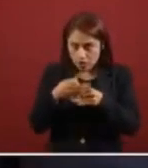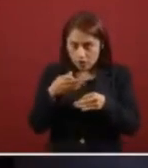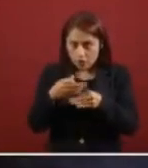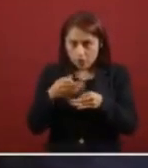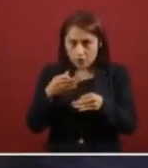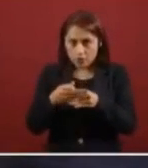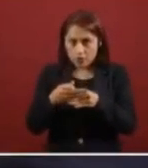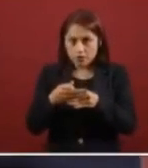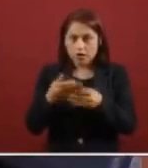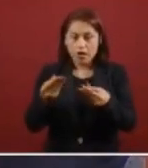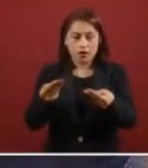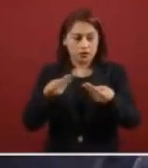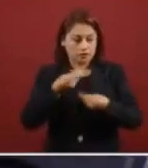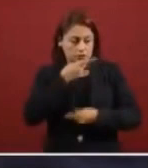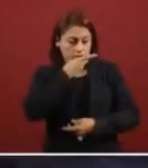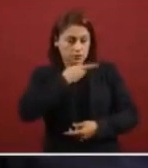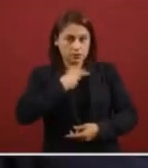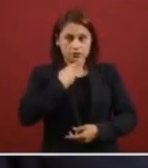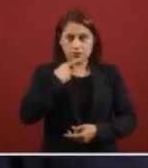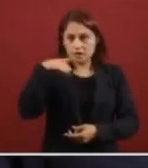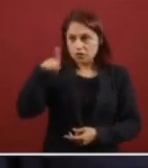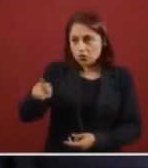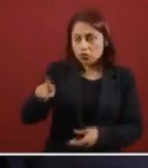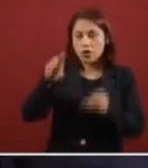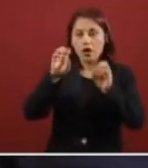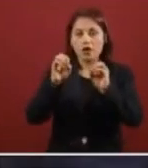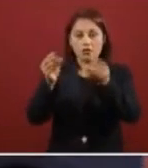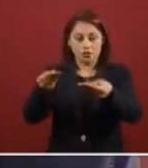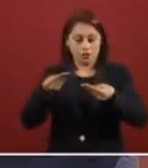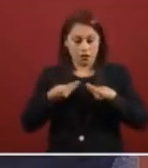denuncia, ninguna prueba,